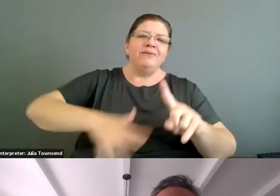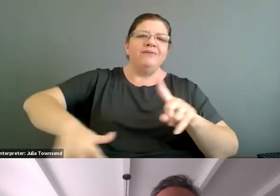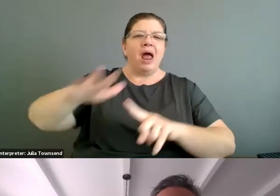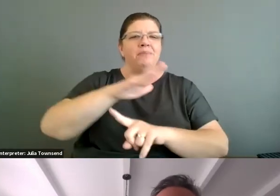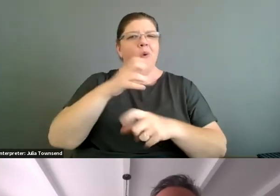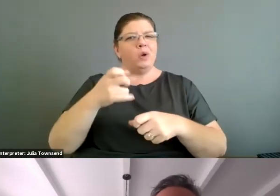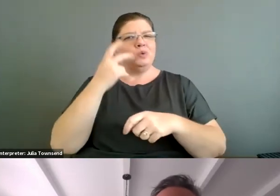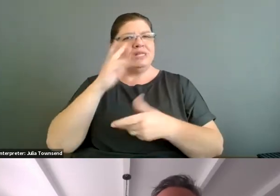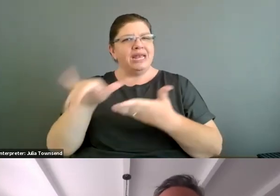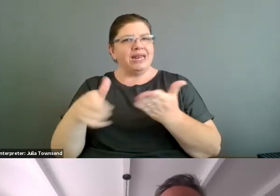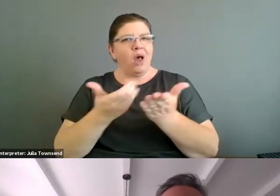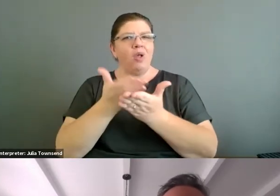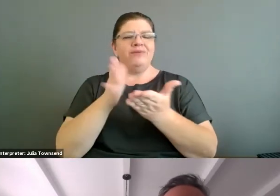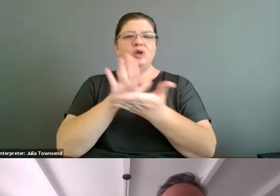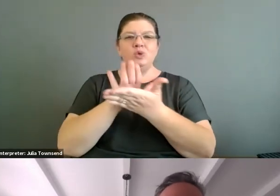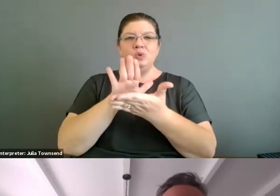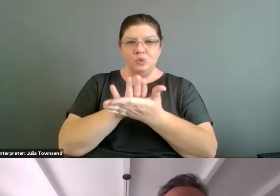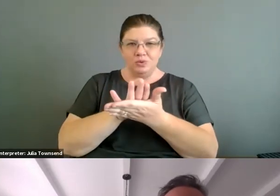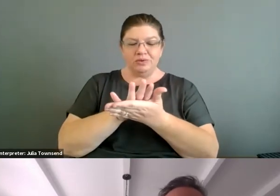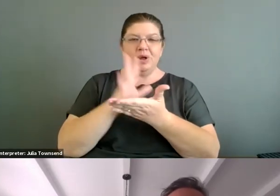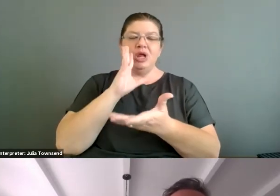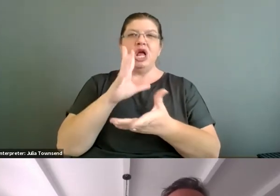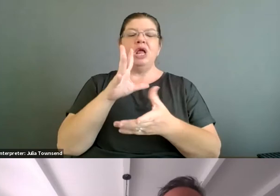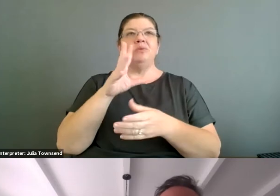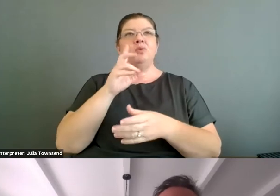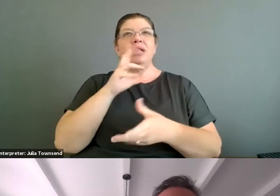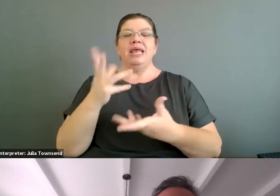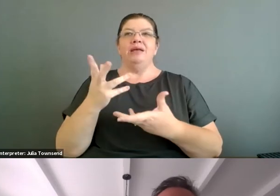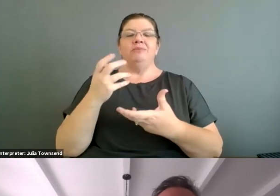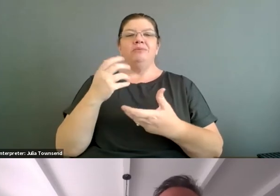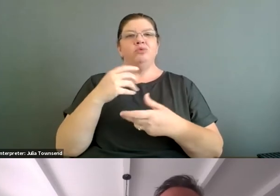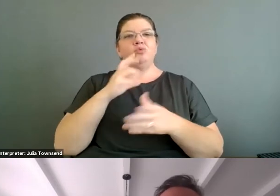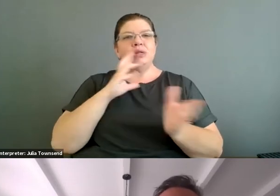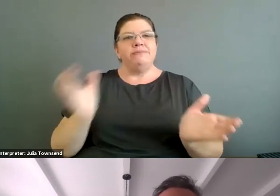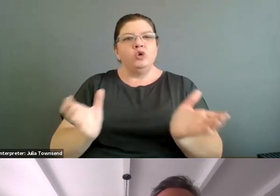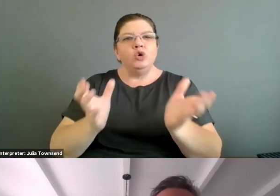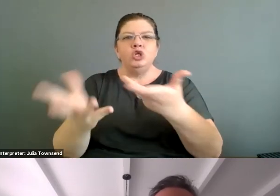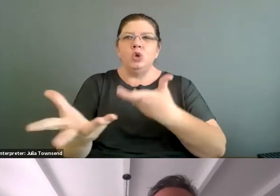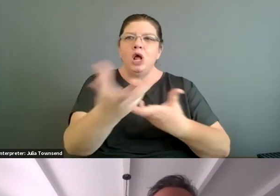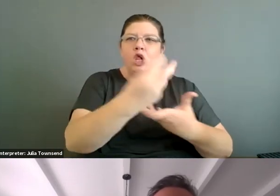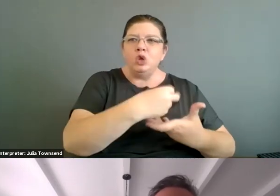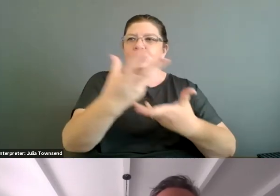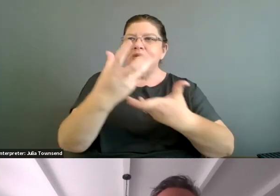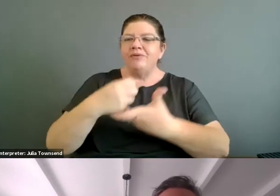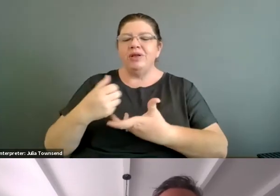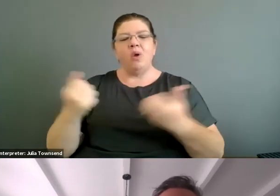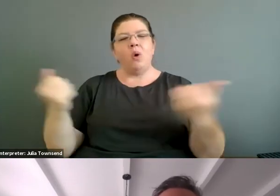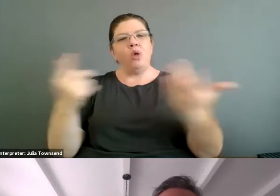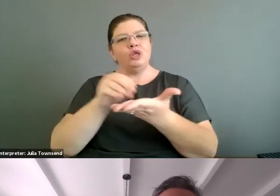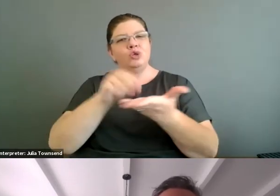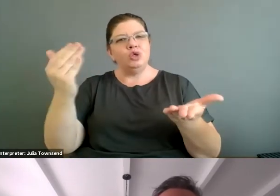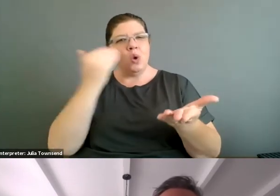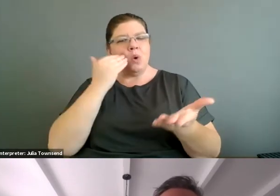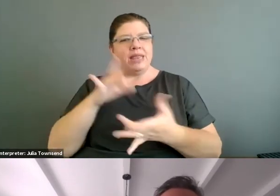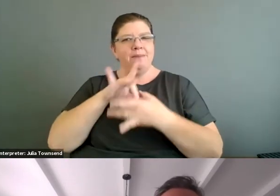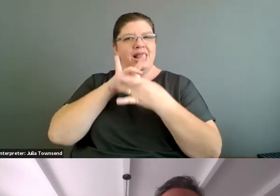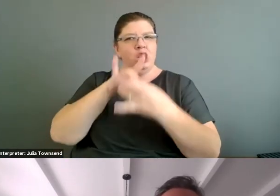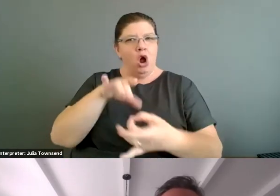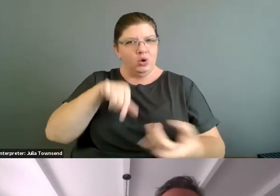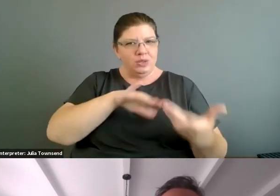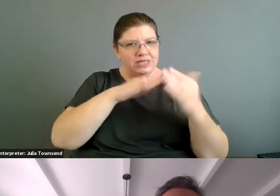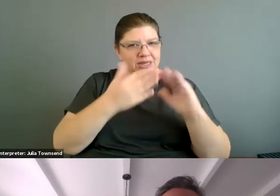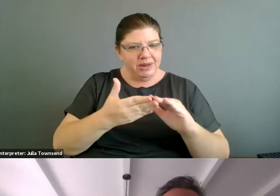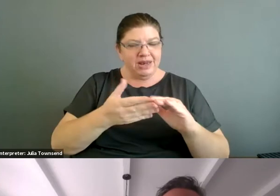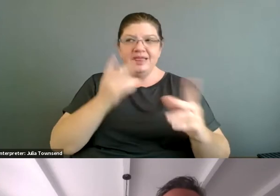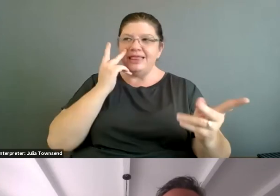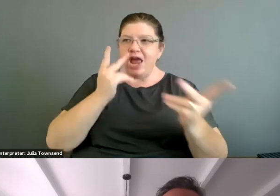of inclusivity, which we know helps send a message to students that they belong to this community and are seen and, most importantly,